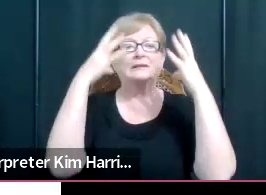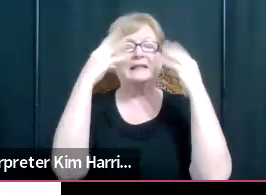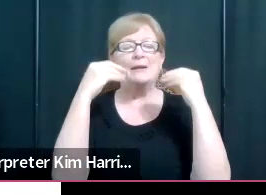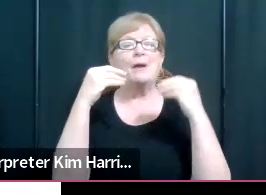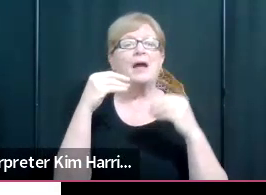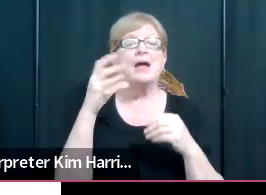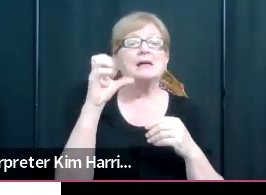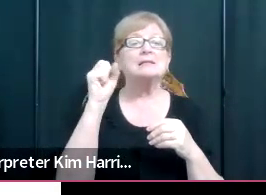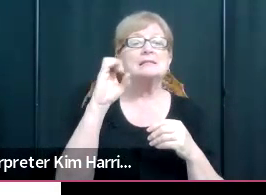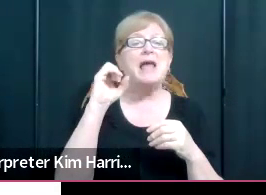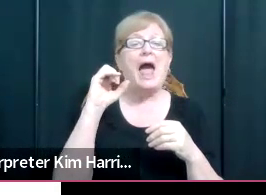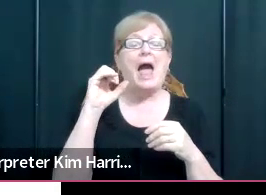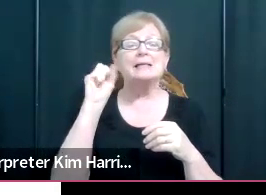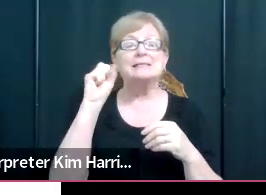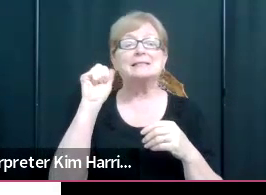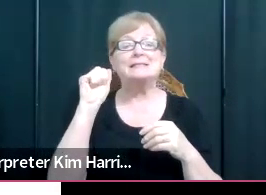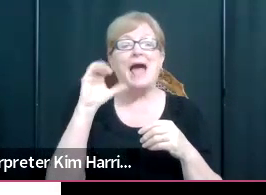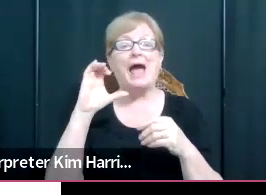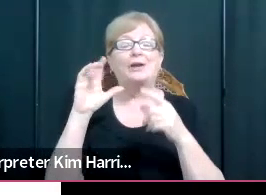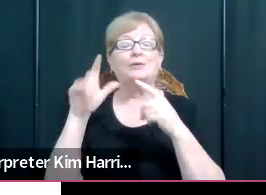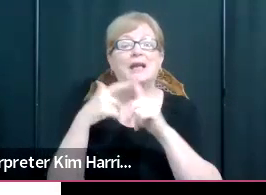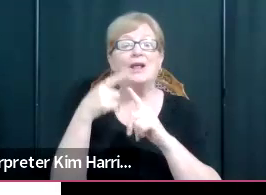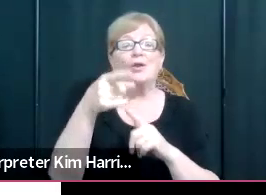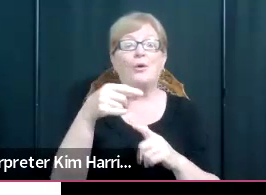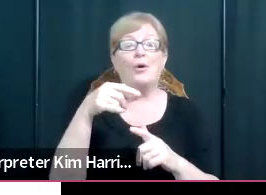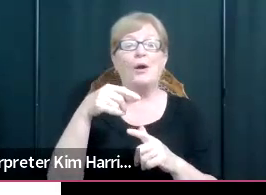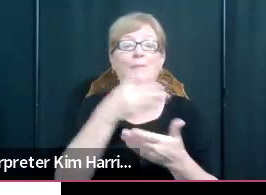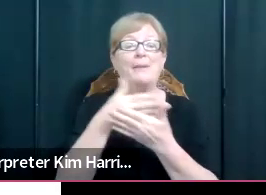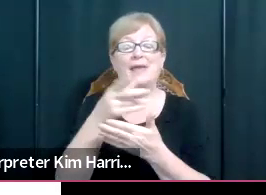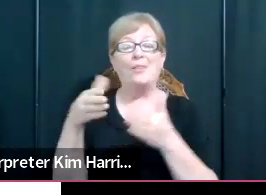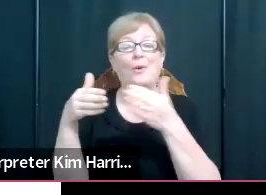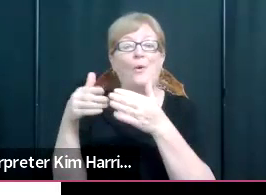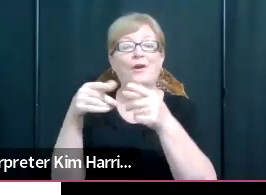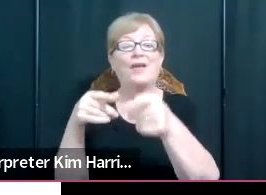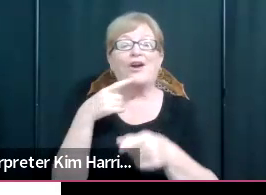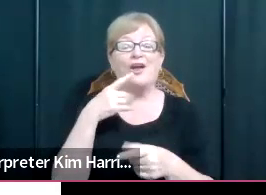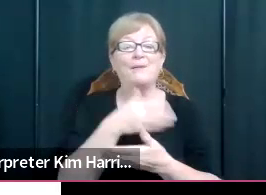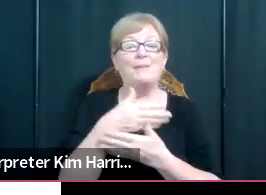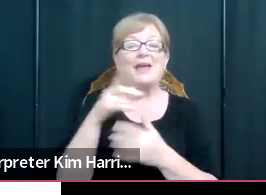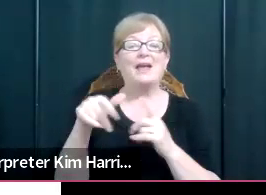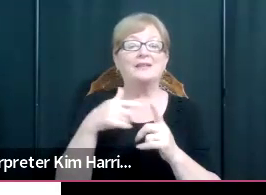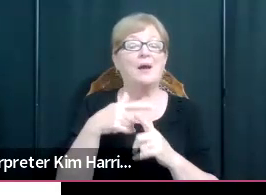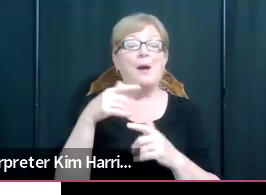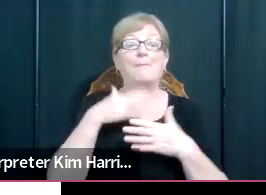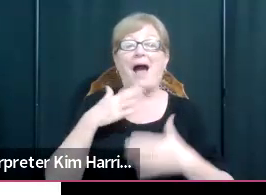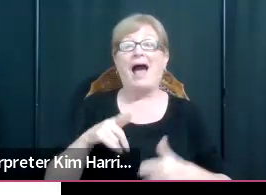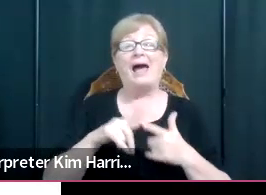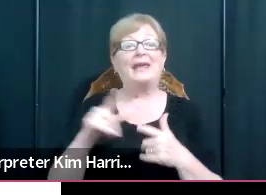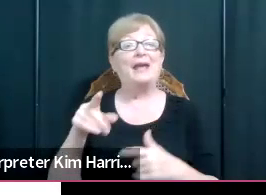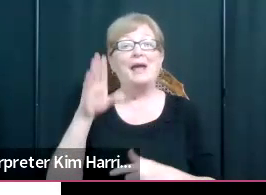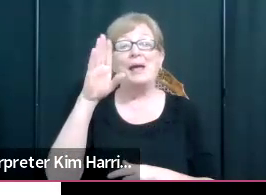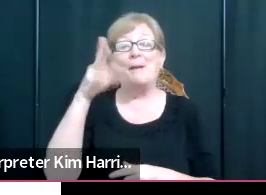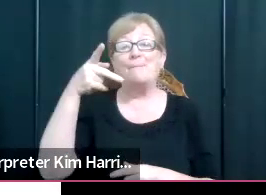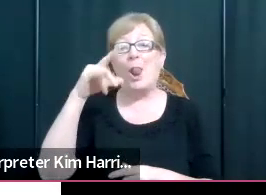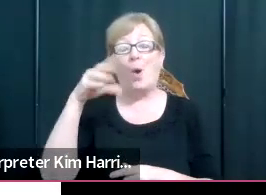the little one in the corner here is utilizing. Body pillows, some folks really enjoy, some folks